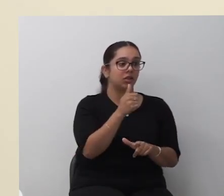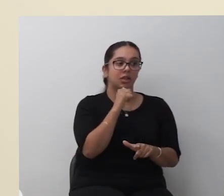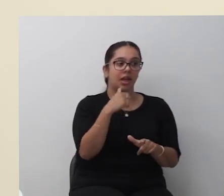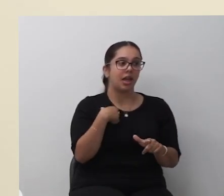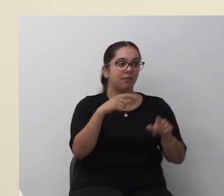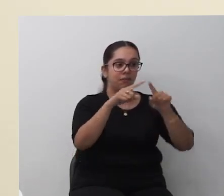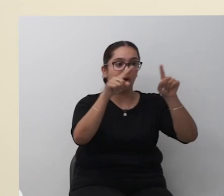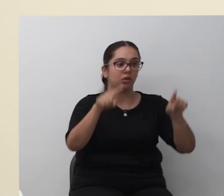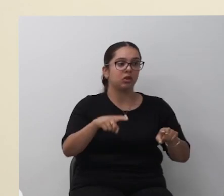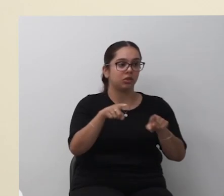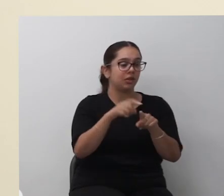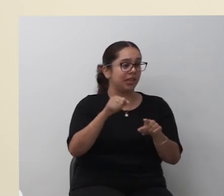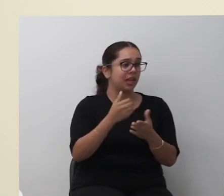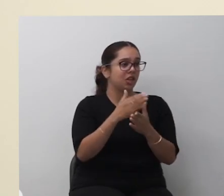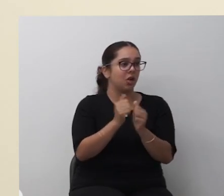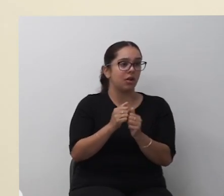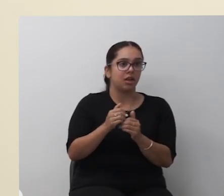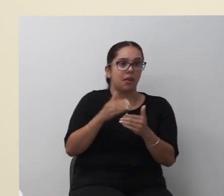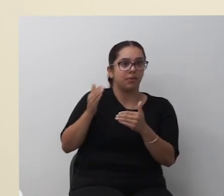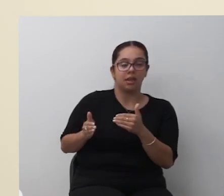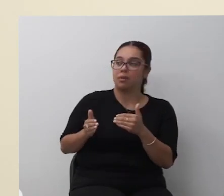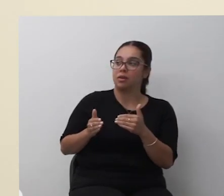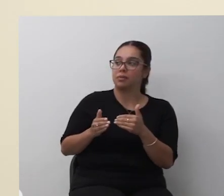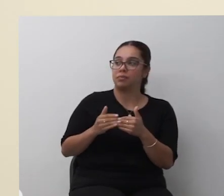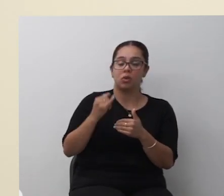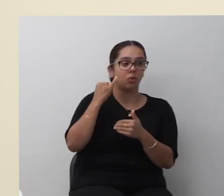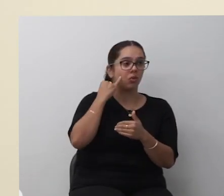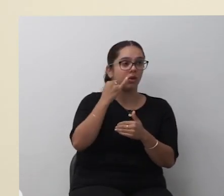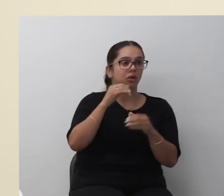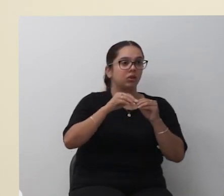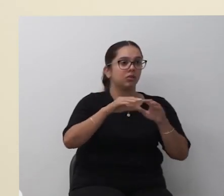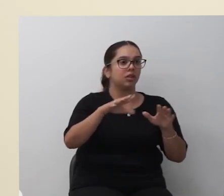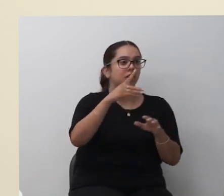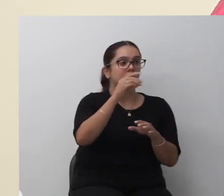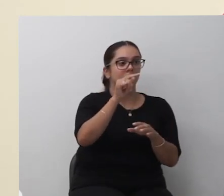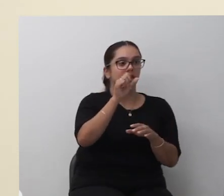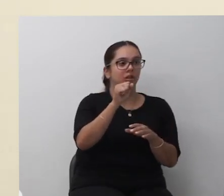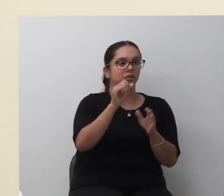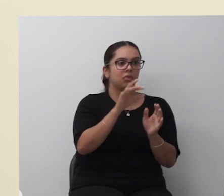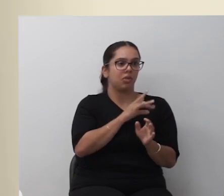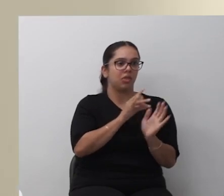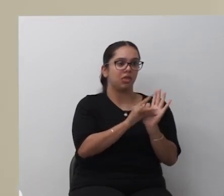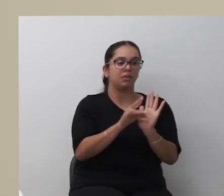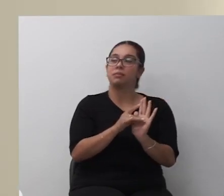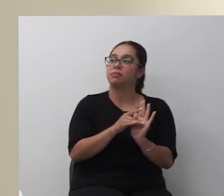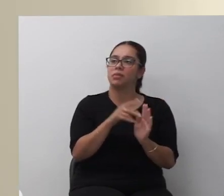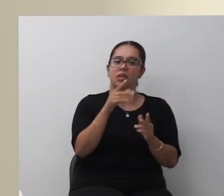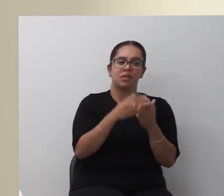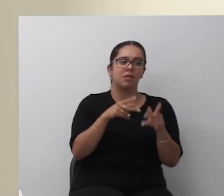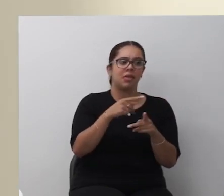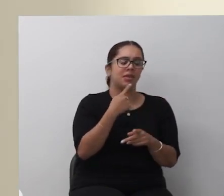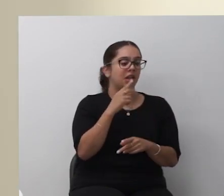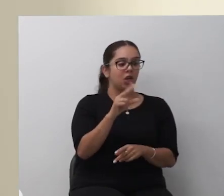of your own, you can share with a neighbor. And we're gonna pass out some dots. So sometimes people are like, no, I will not use